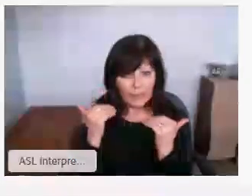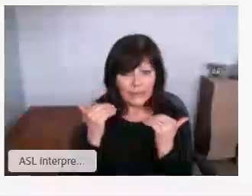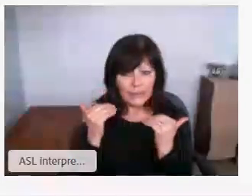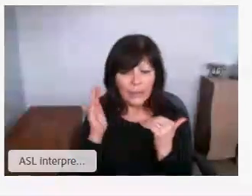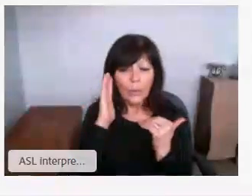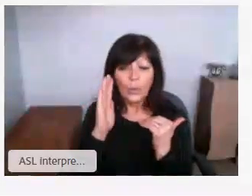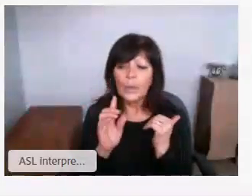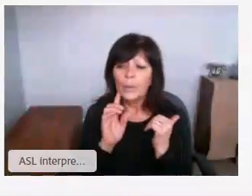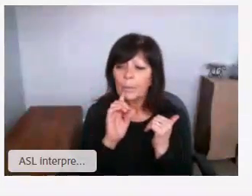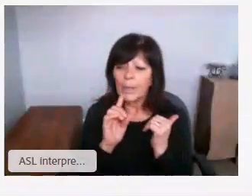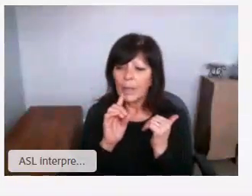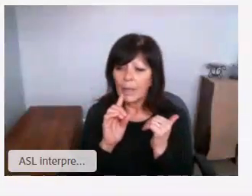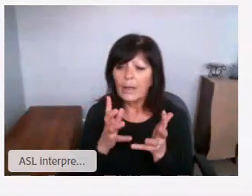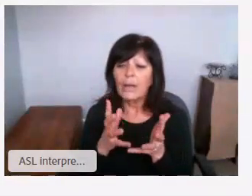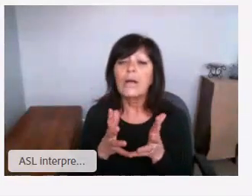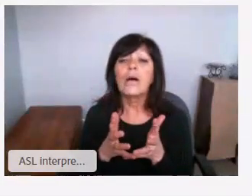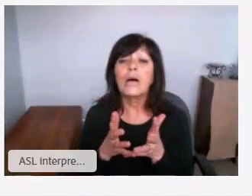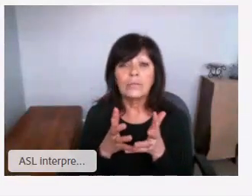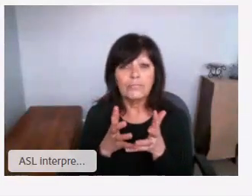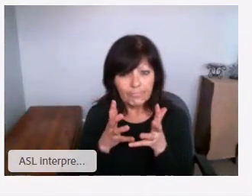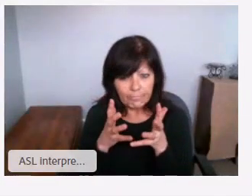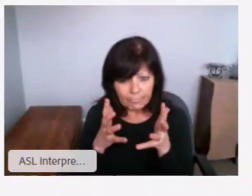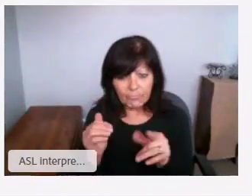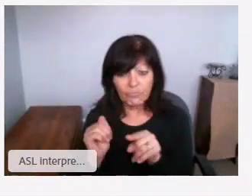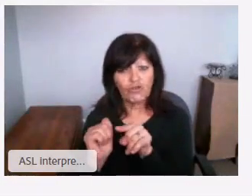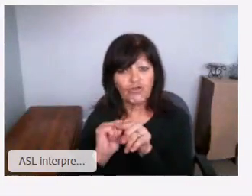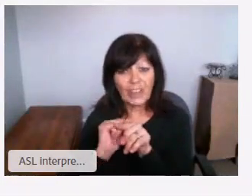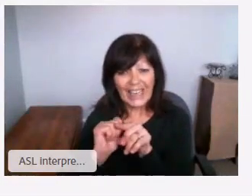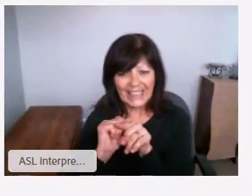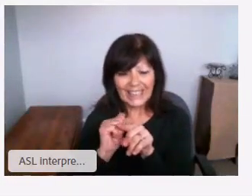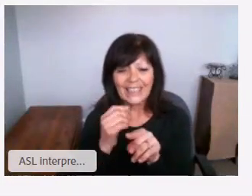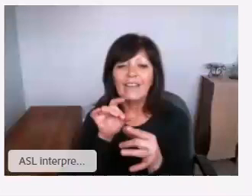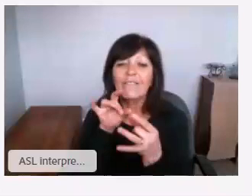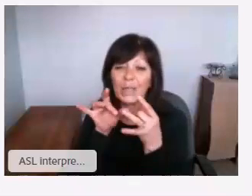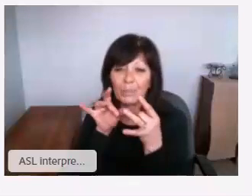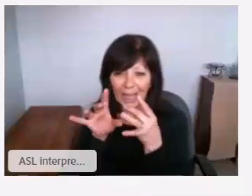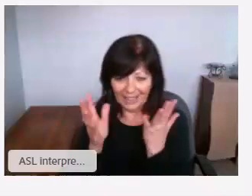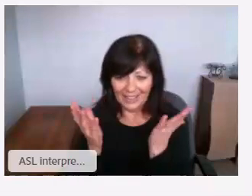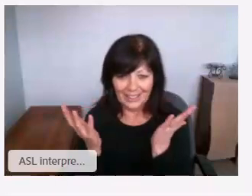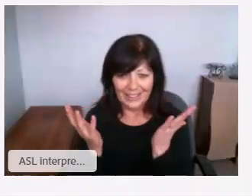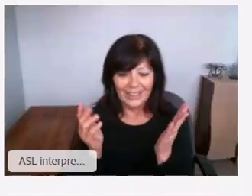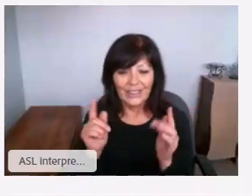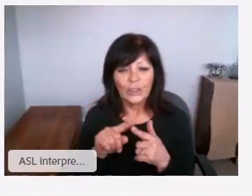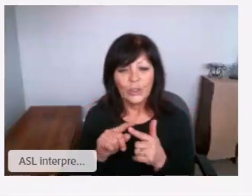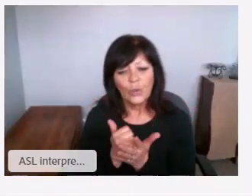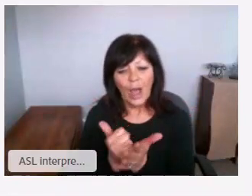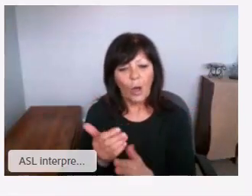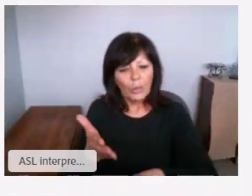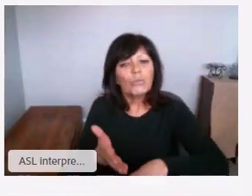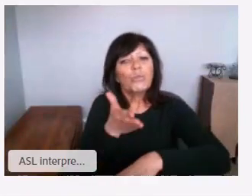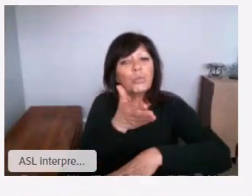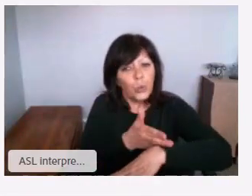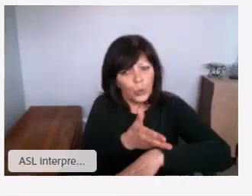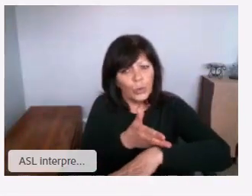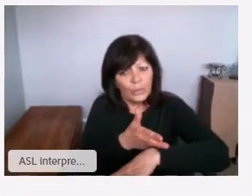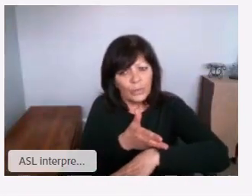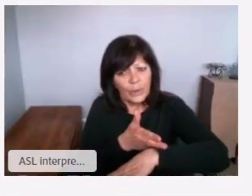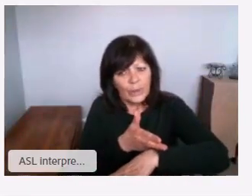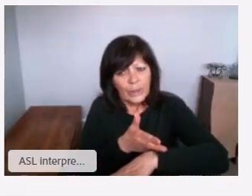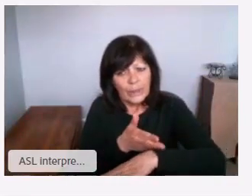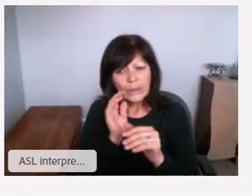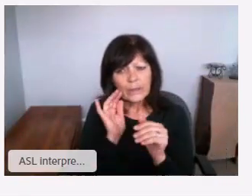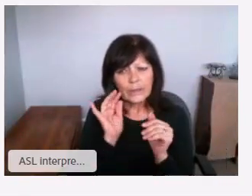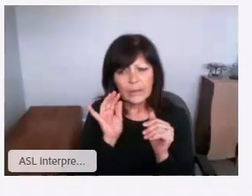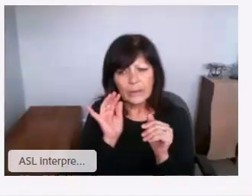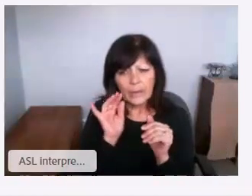to be quite a bit of training and feedback that we get from them to help improve